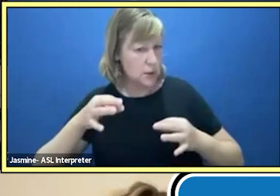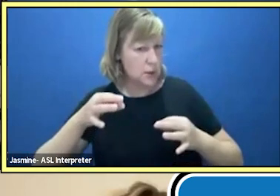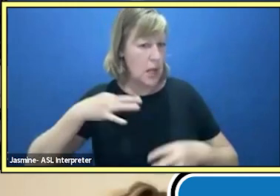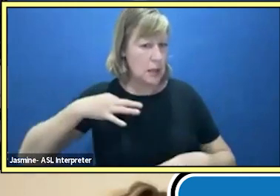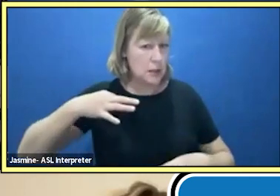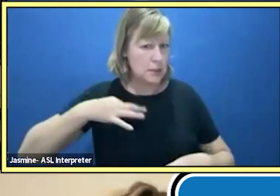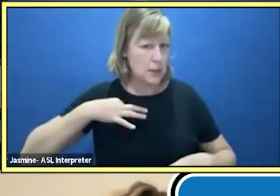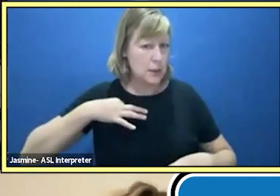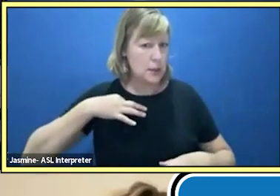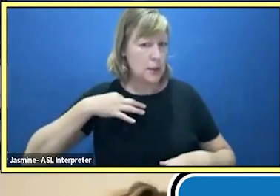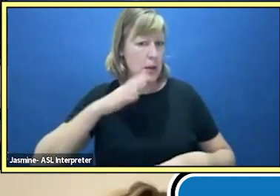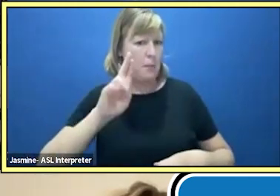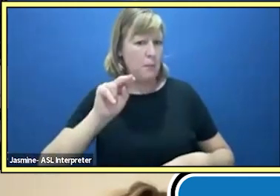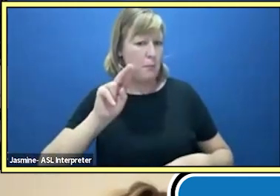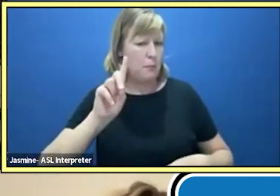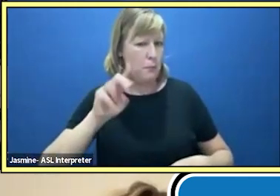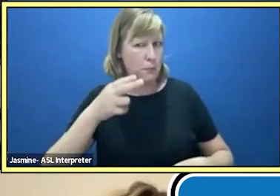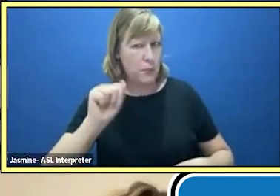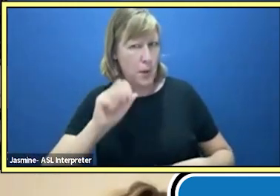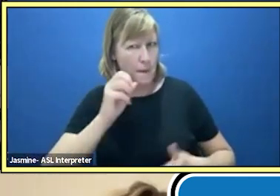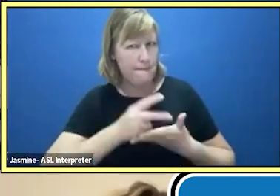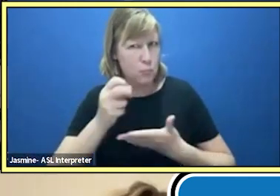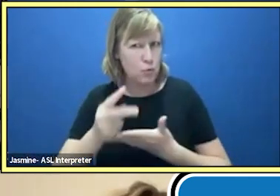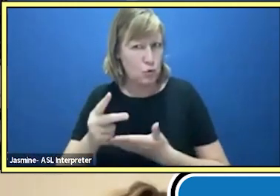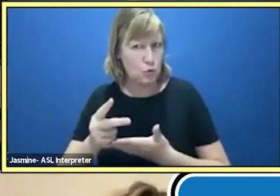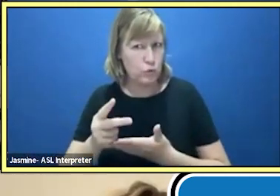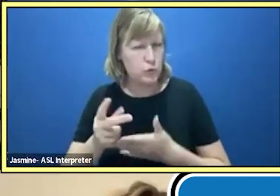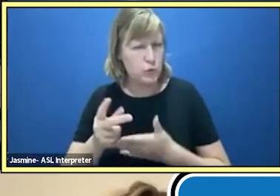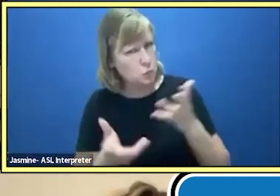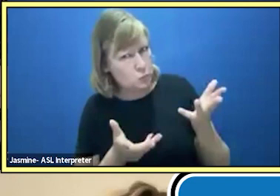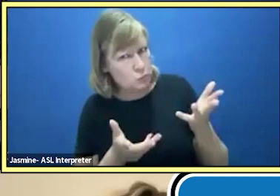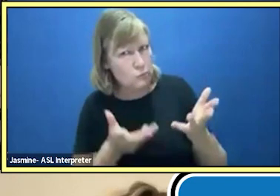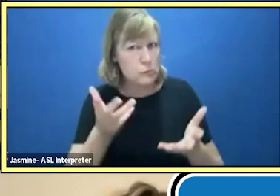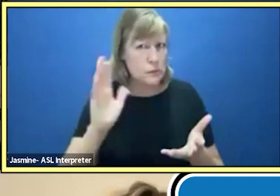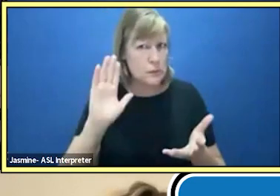approves those services? So isn't that kind of the opposite of what we're looking for?